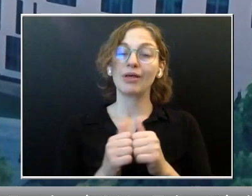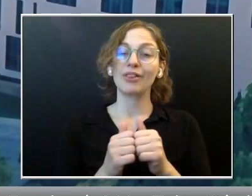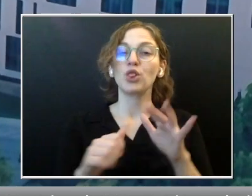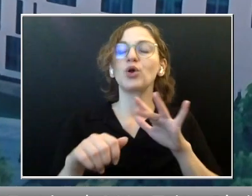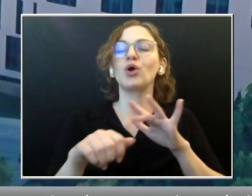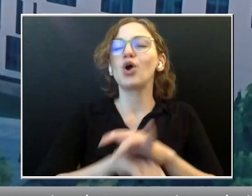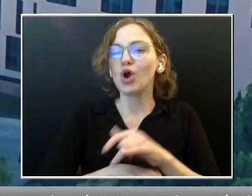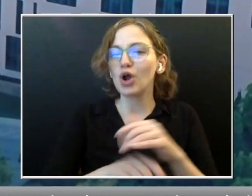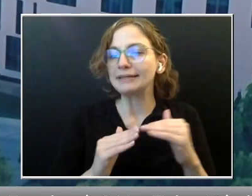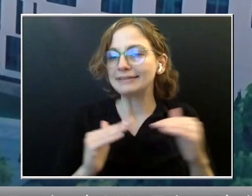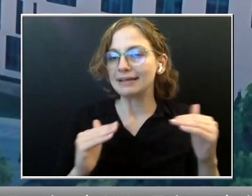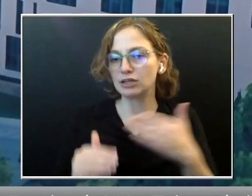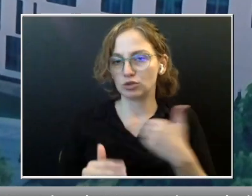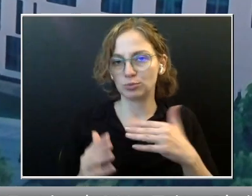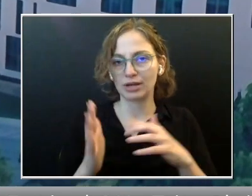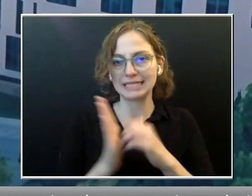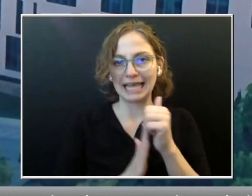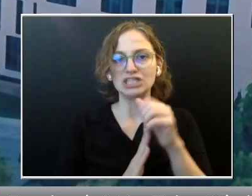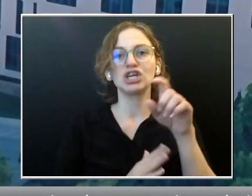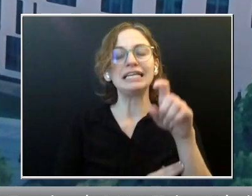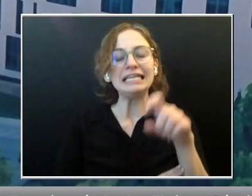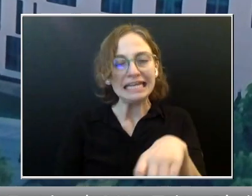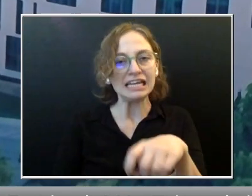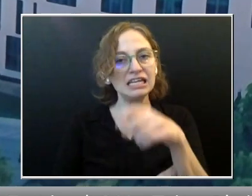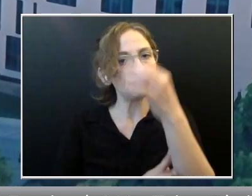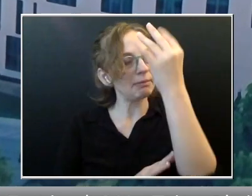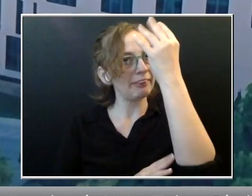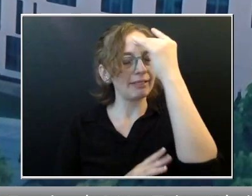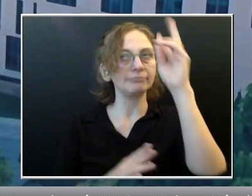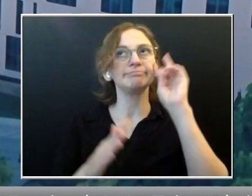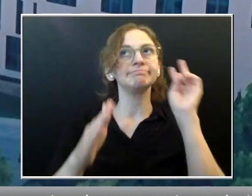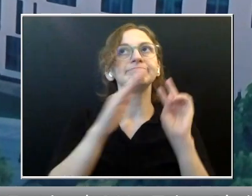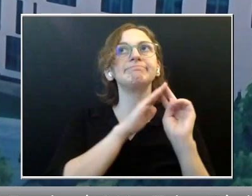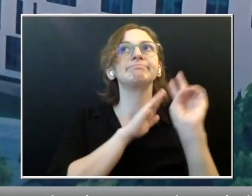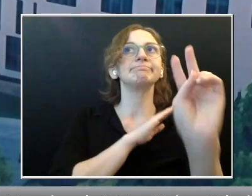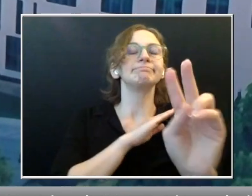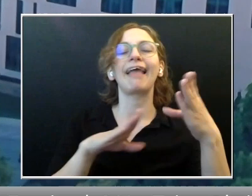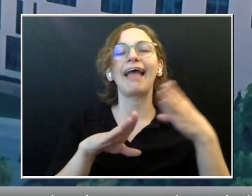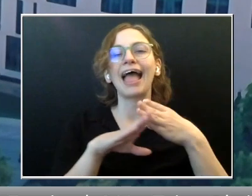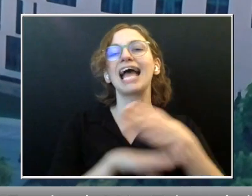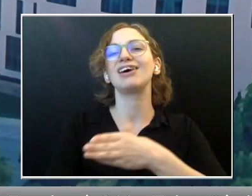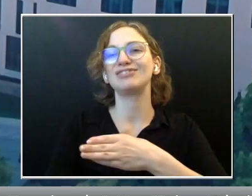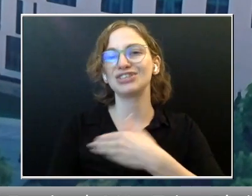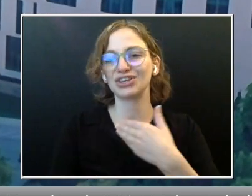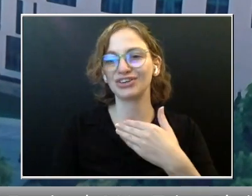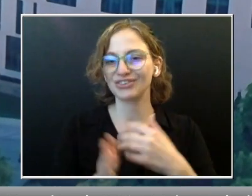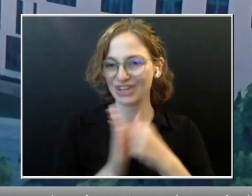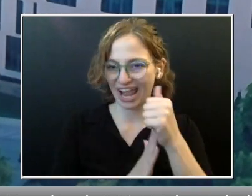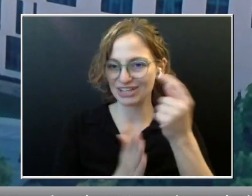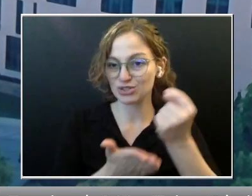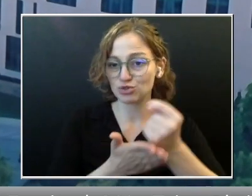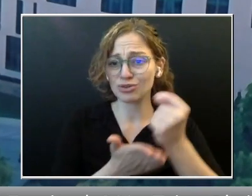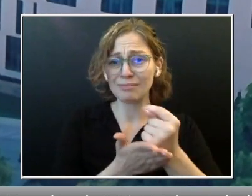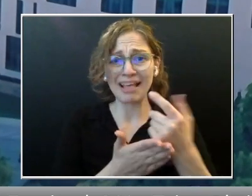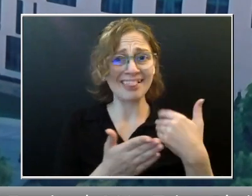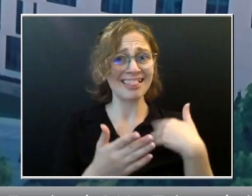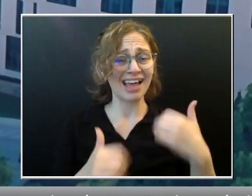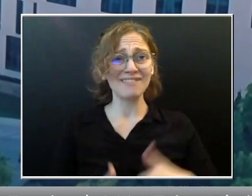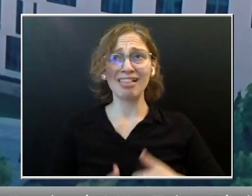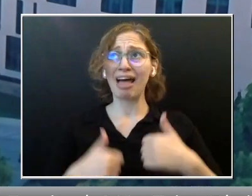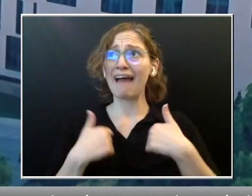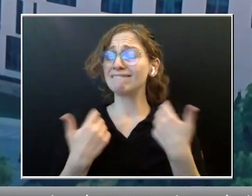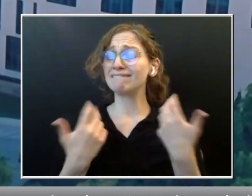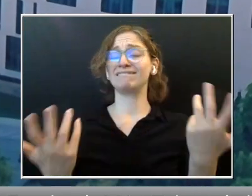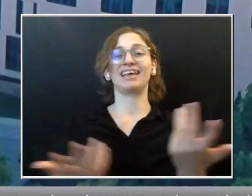be thinking past their breast cancer treatment. They've got a life to live out there, and at 8 years out, their risk for cardiovascular